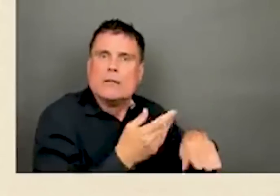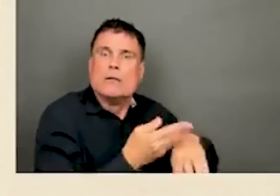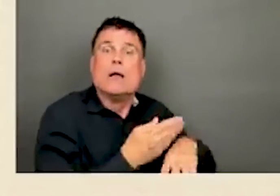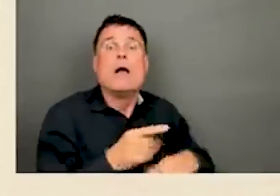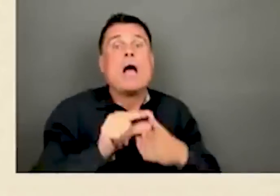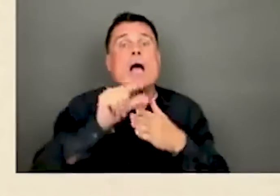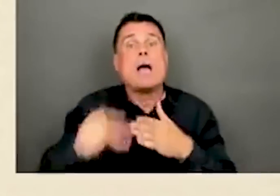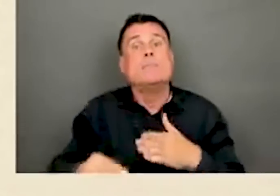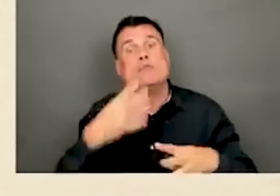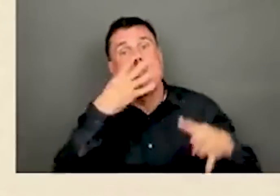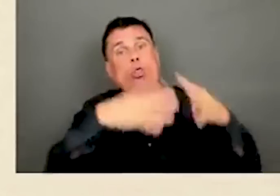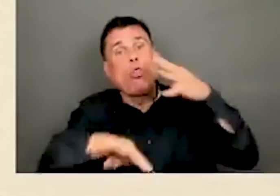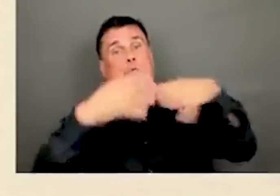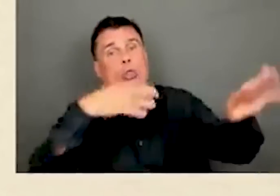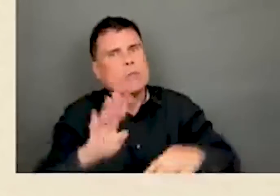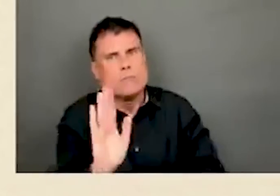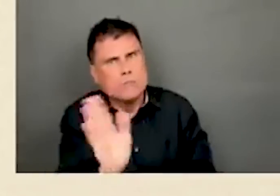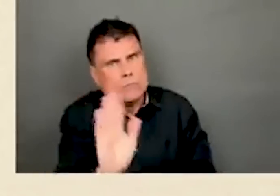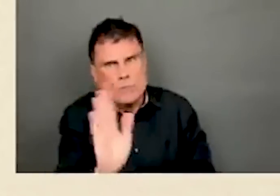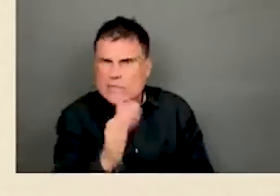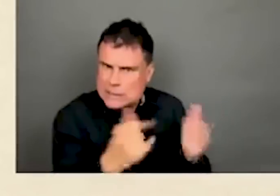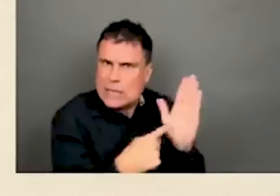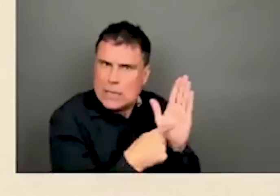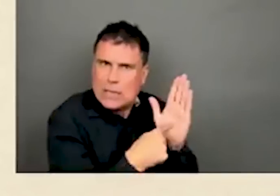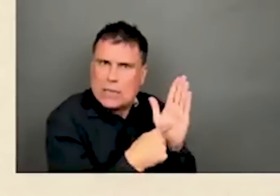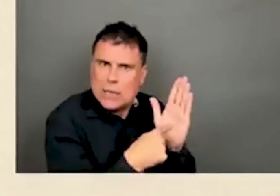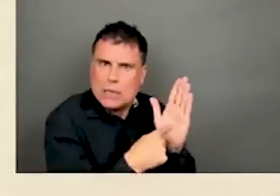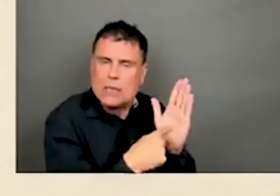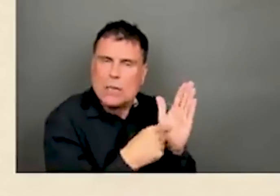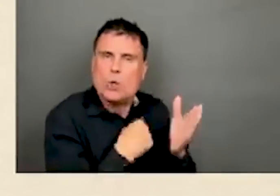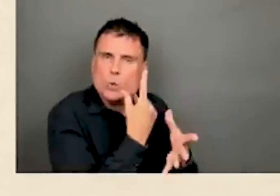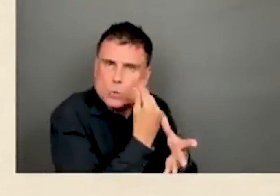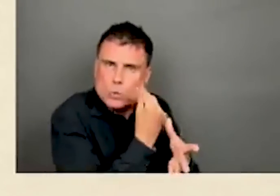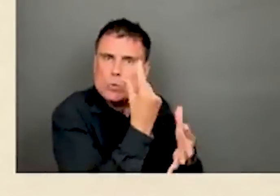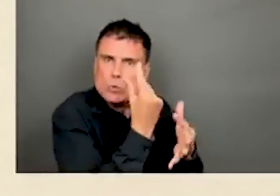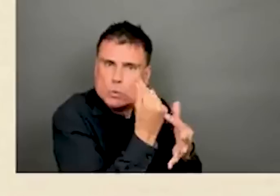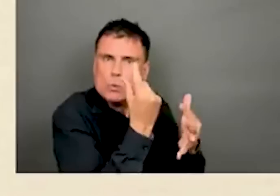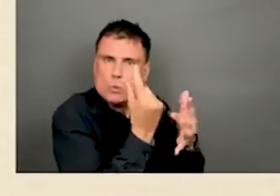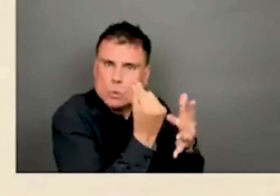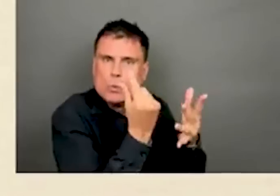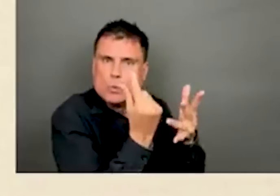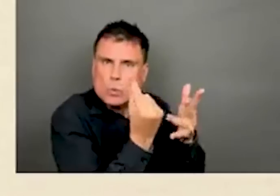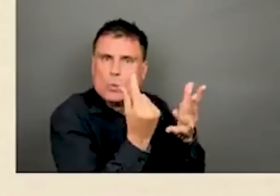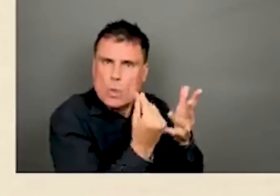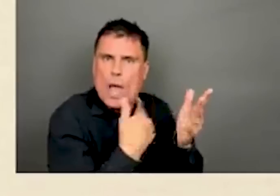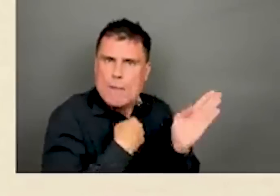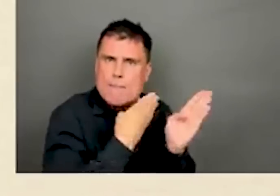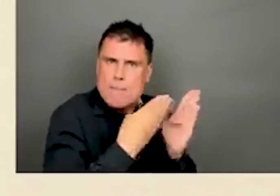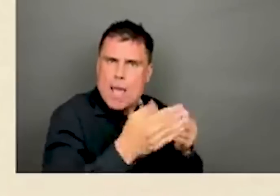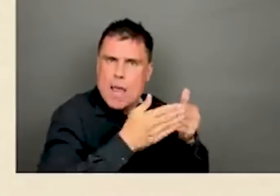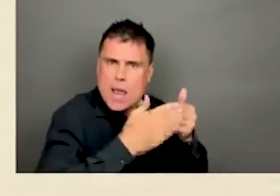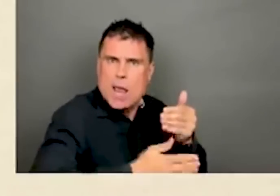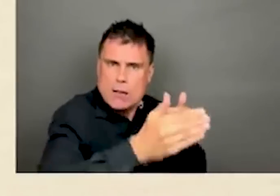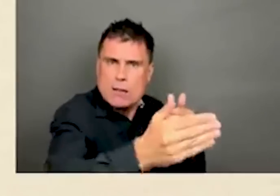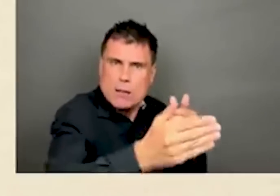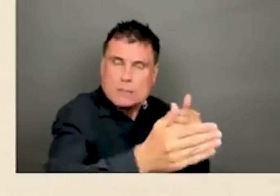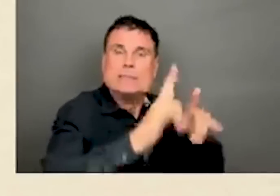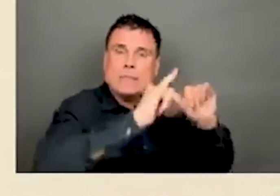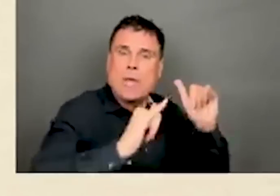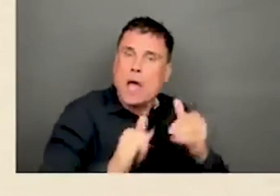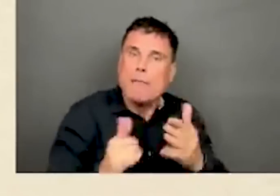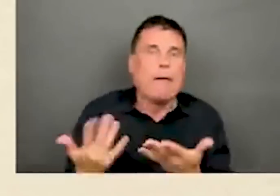we've been systematically addressing issues that were part of our platform, as well as addressing the issues that emerge before